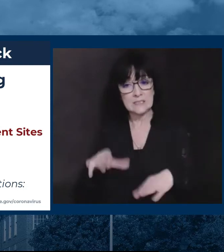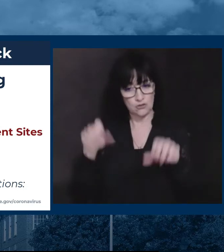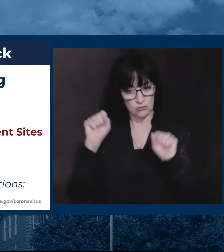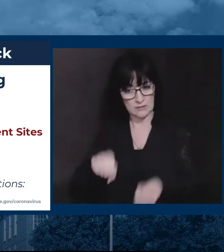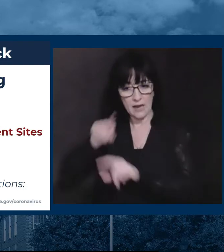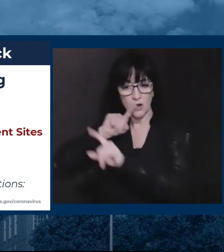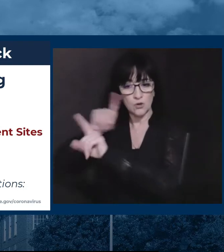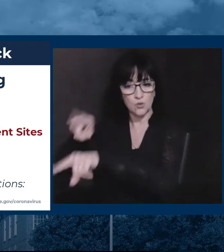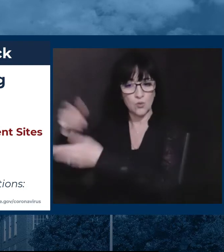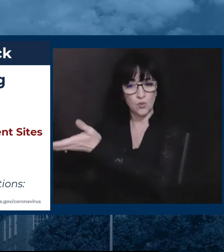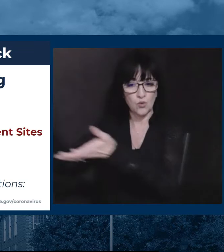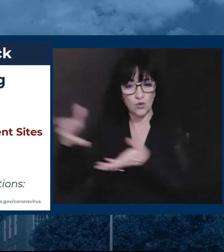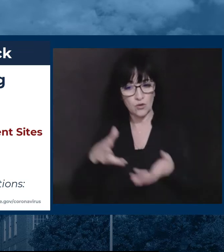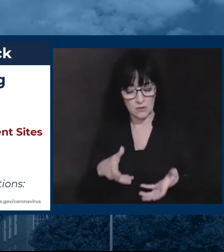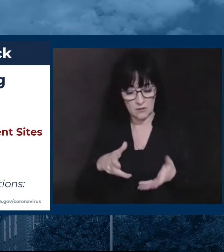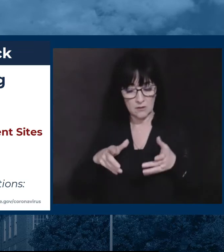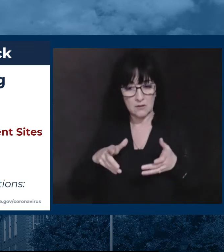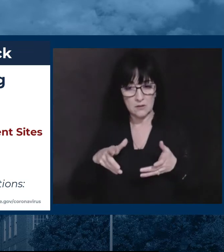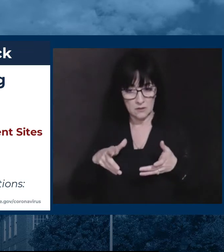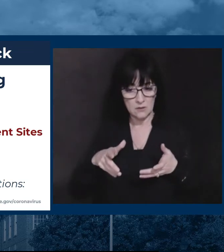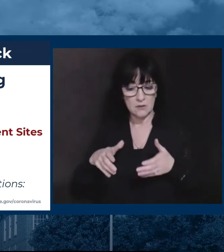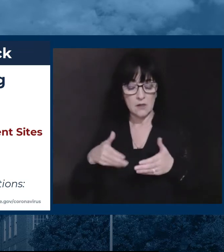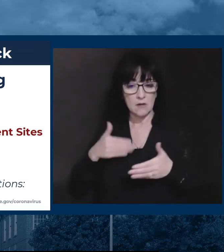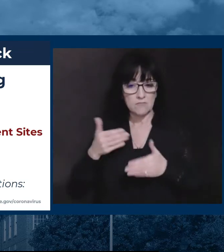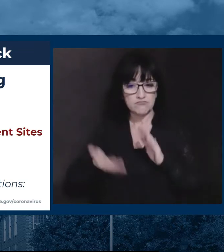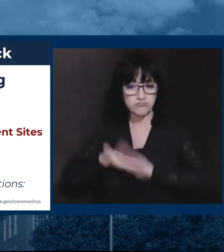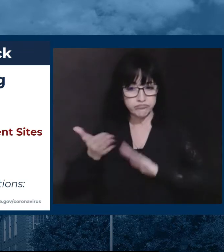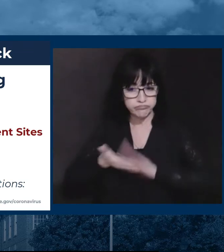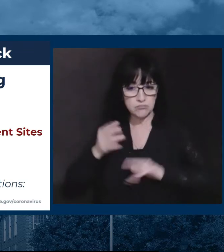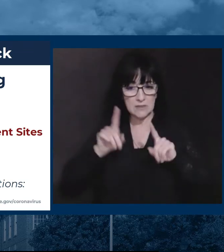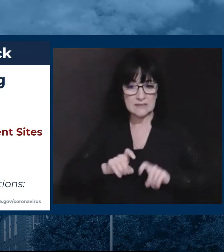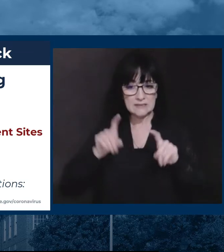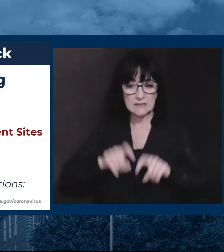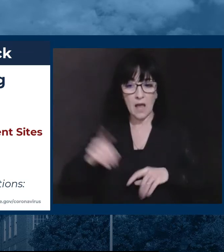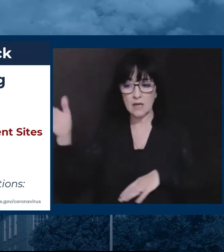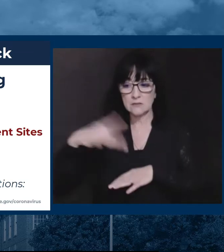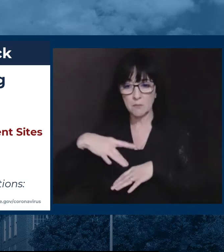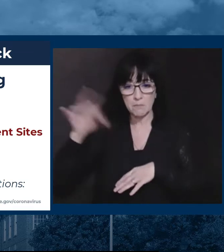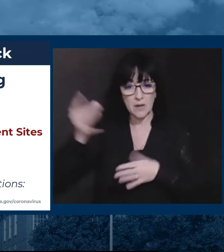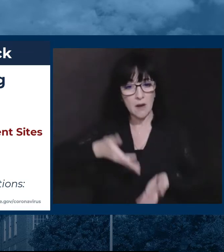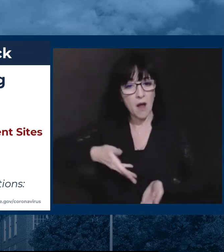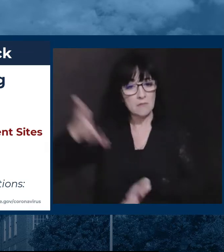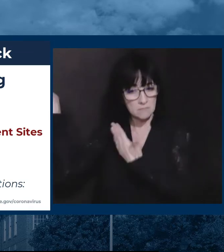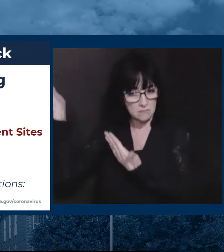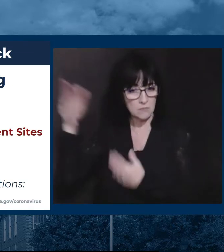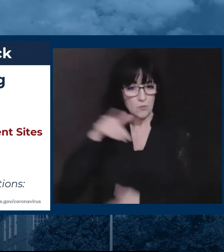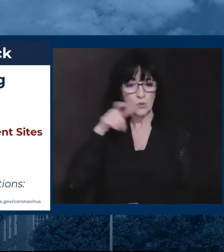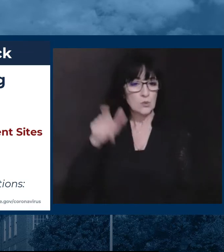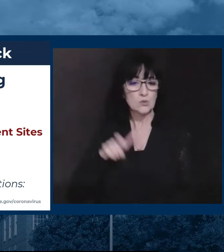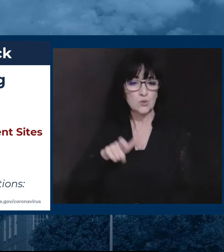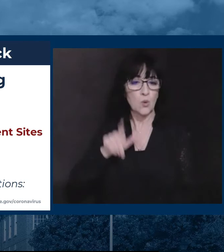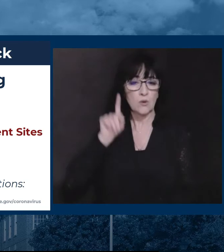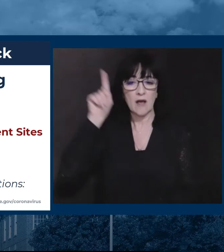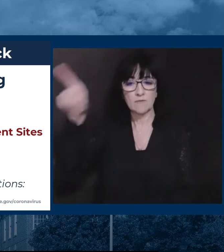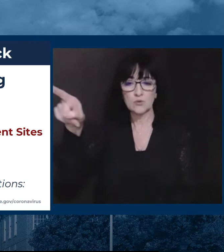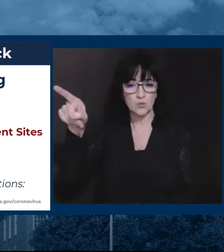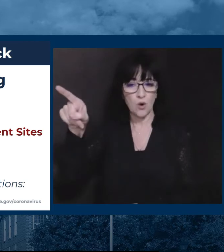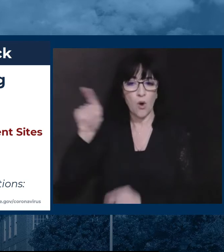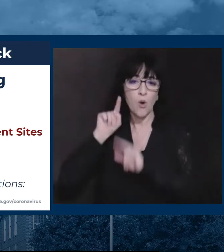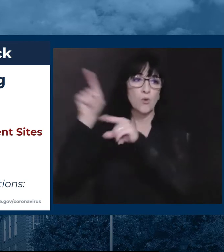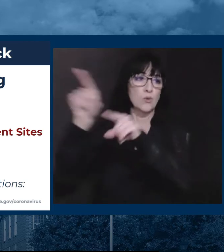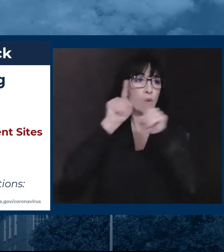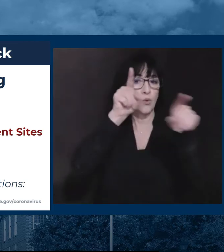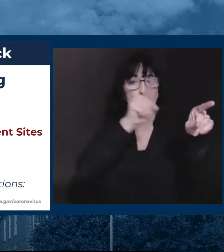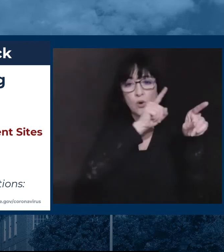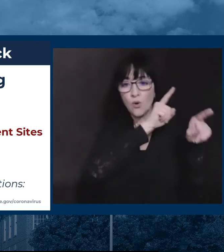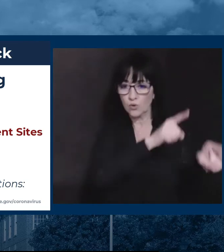part of the summer before school reopened. They are involved with a vault testing process so that once a month,